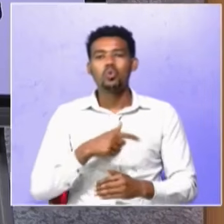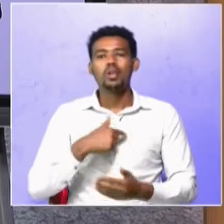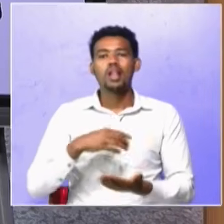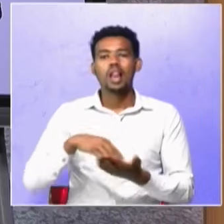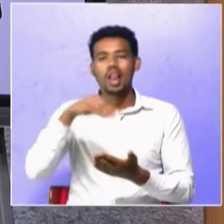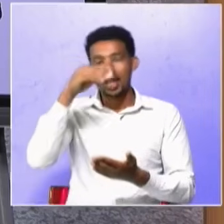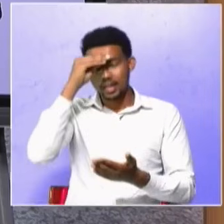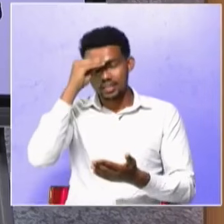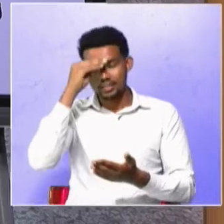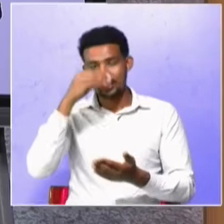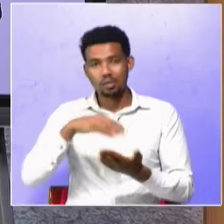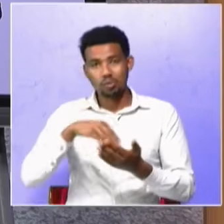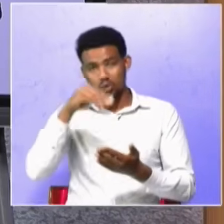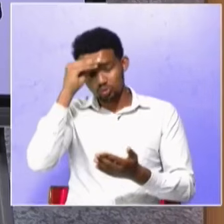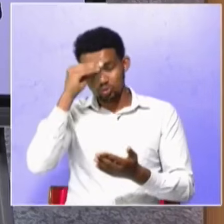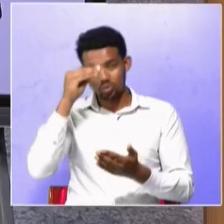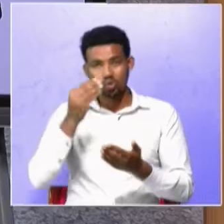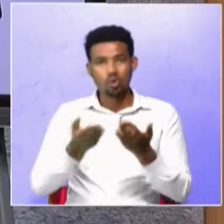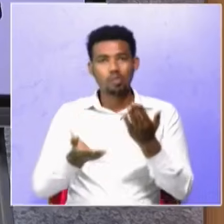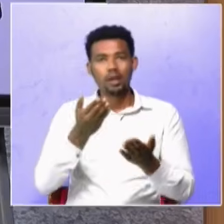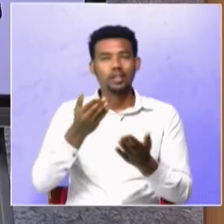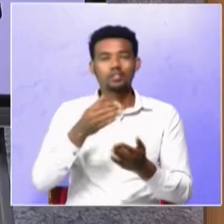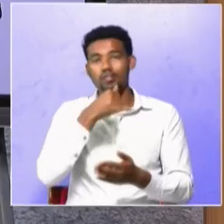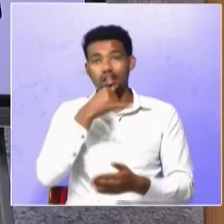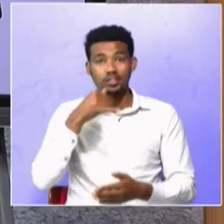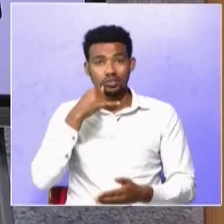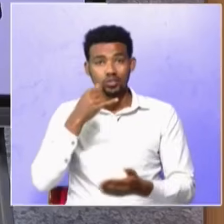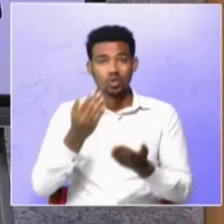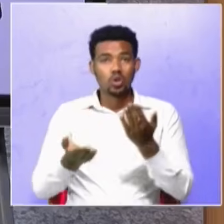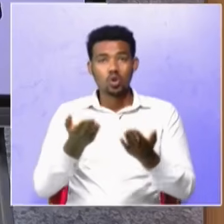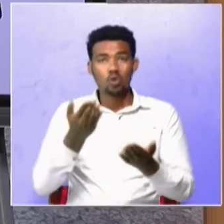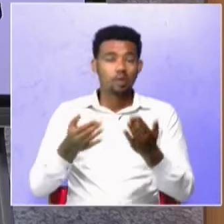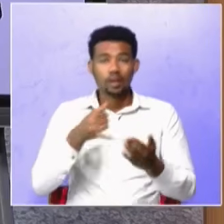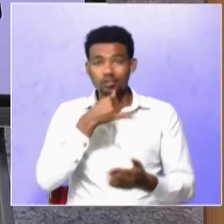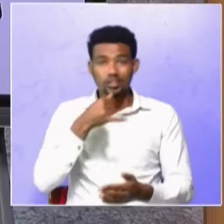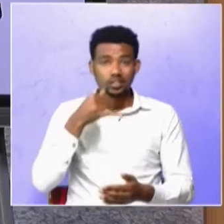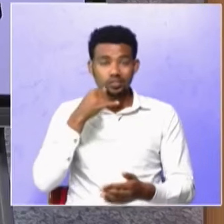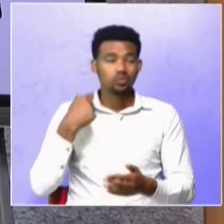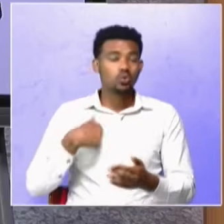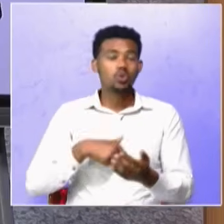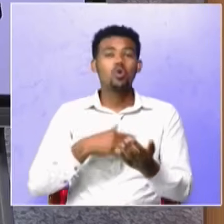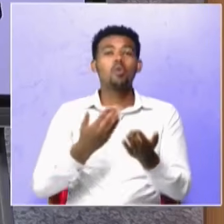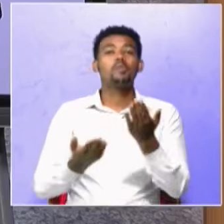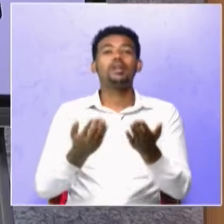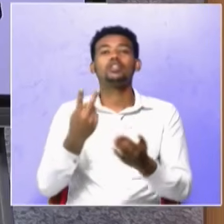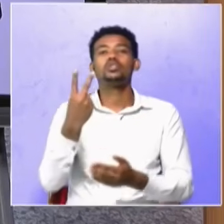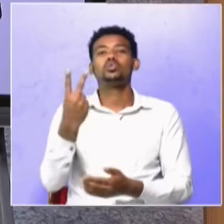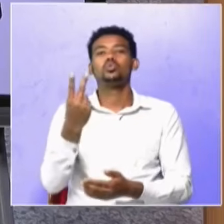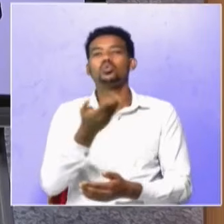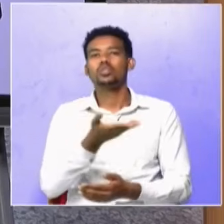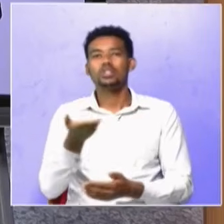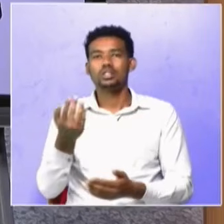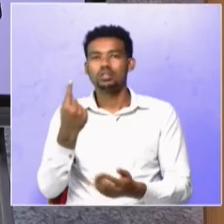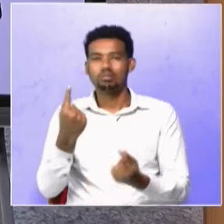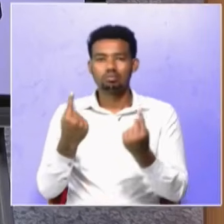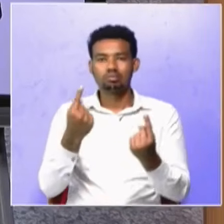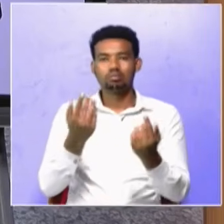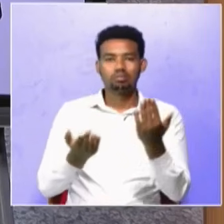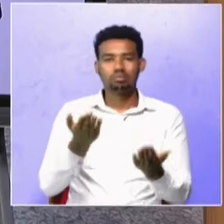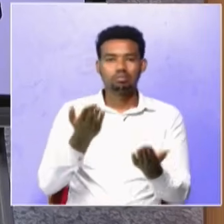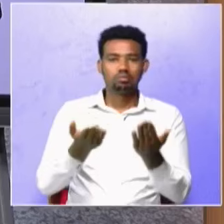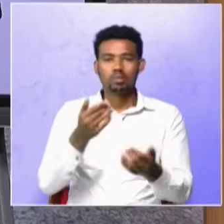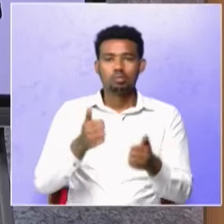about also comparative adjective. When we come to comparative adjective, we are comparing two things by